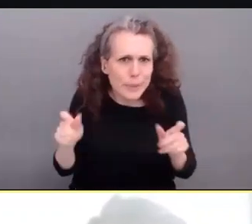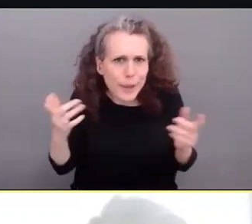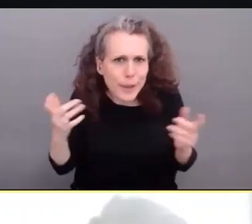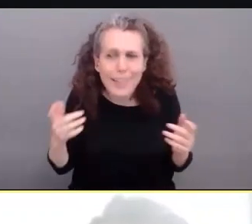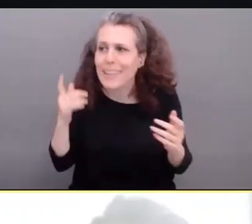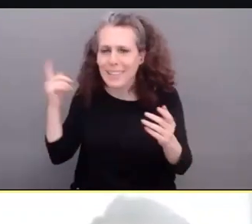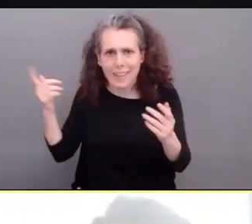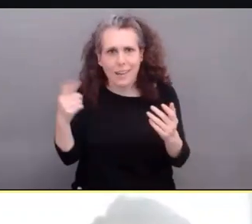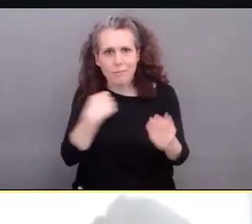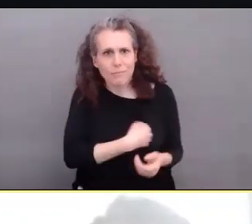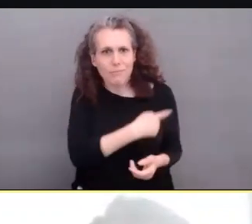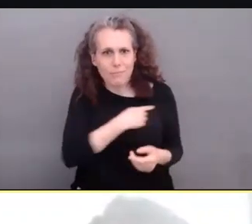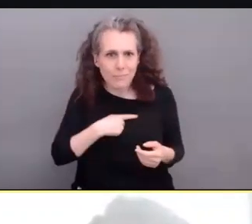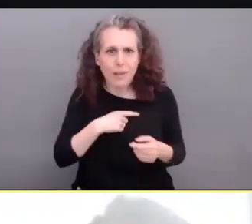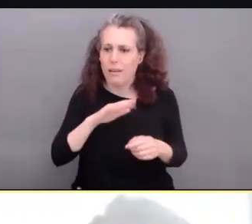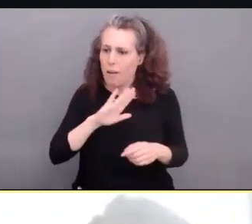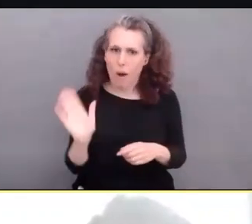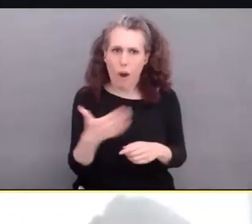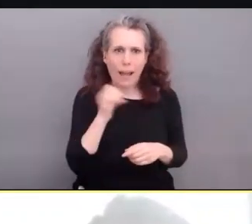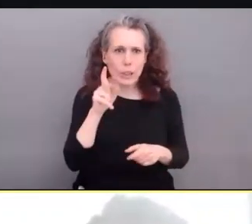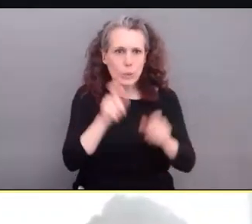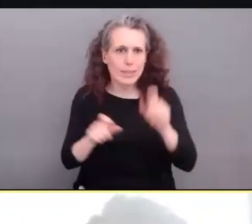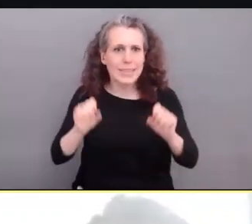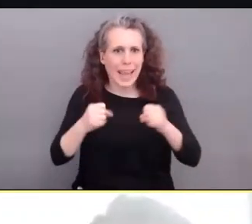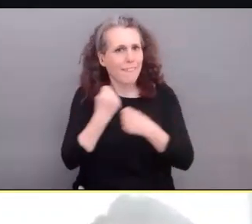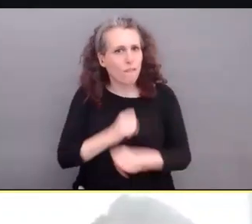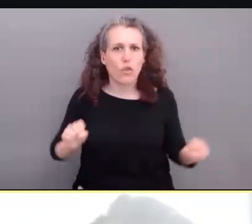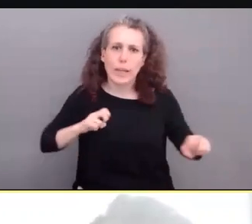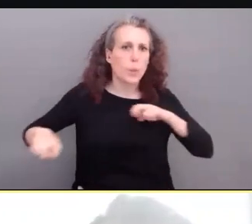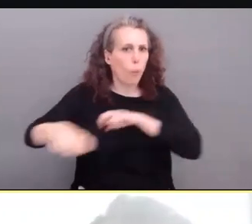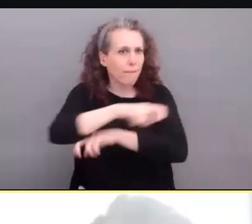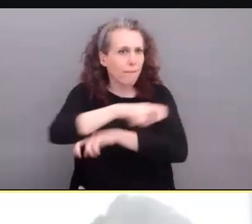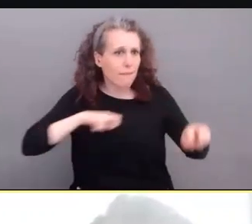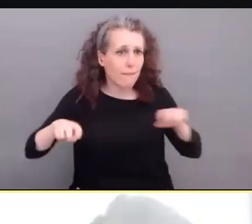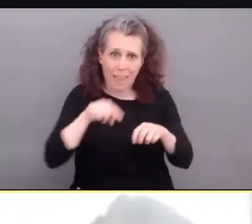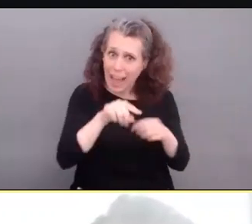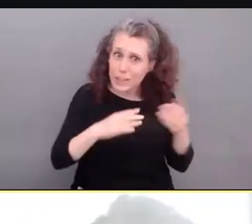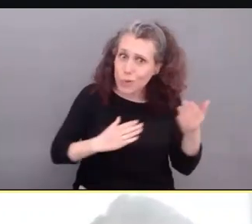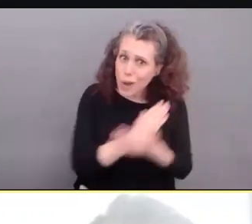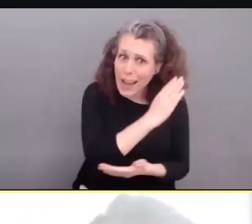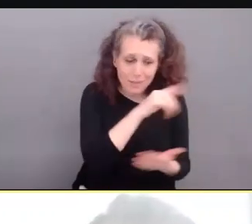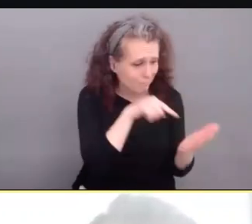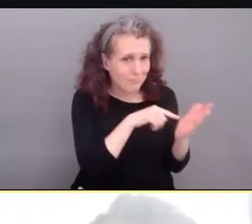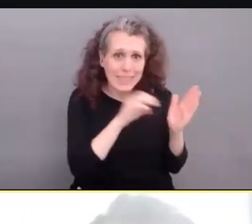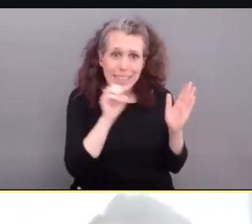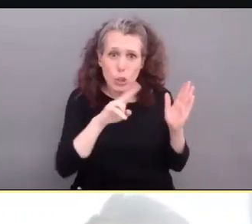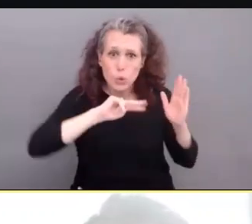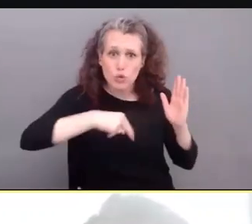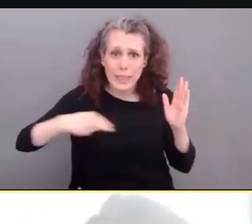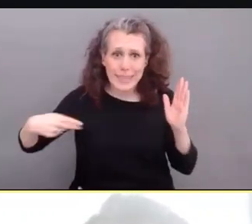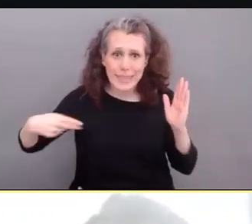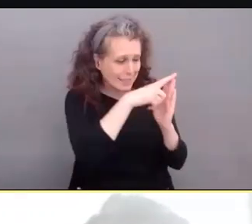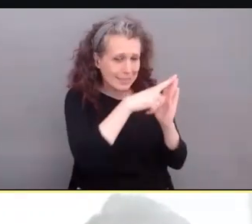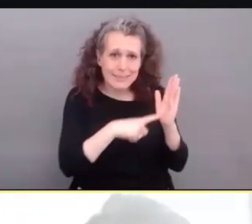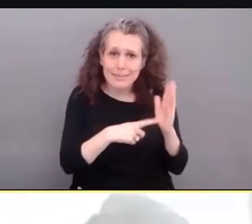of movement for all EU citizens, which is a right given in the EU treaties. You